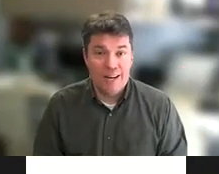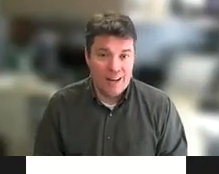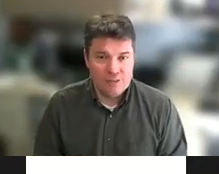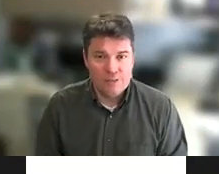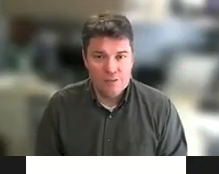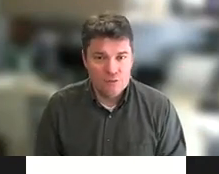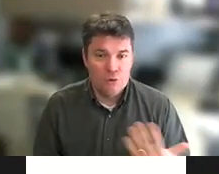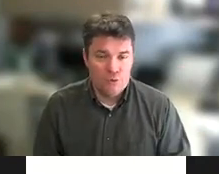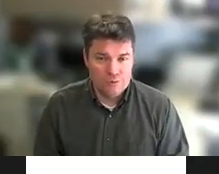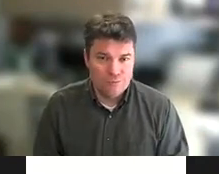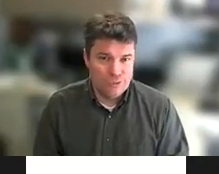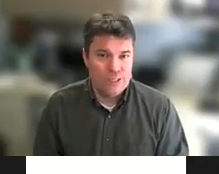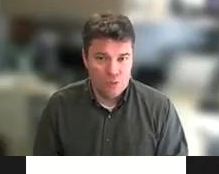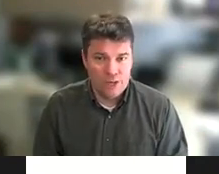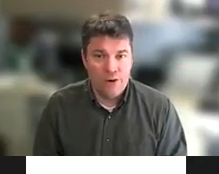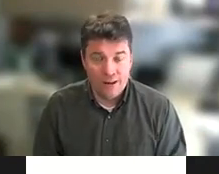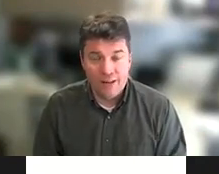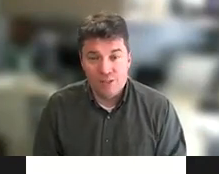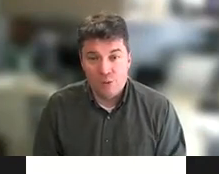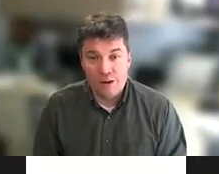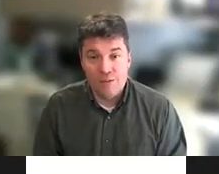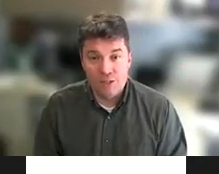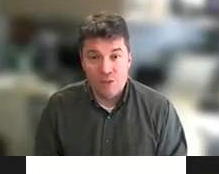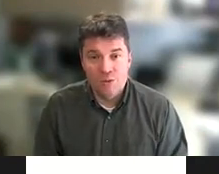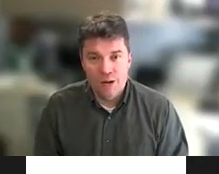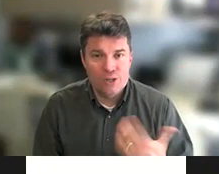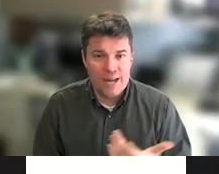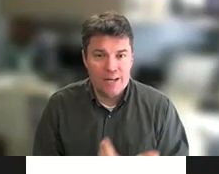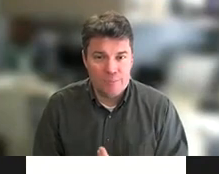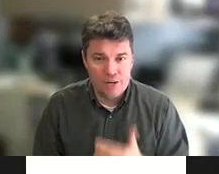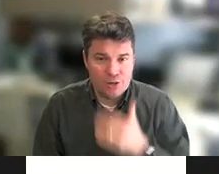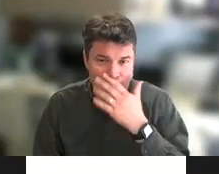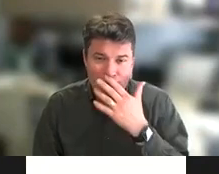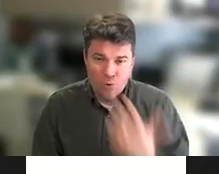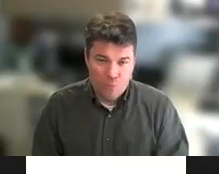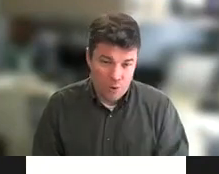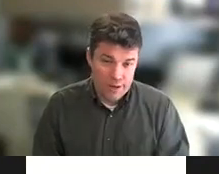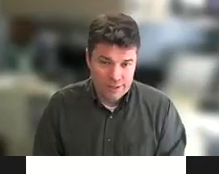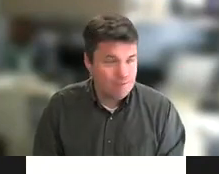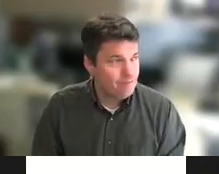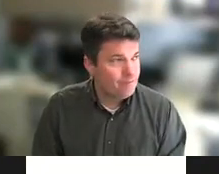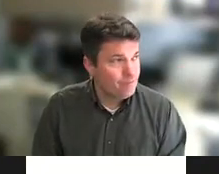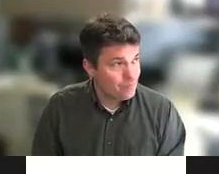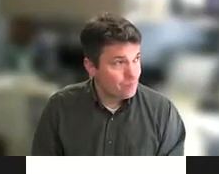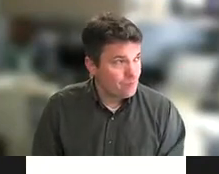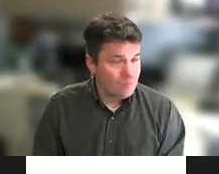some ability left, or residual hearing left, to be able to understand speech to a